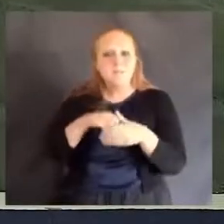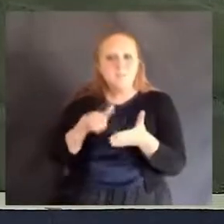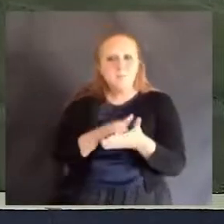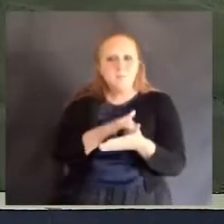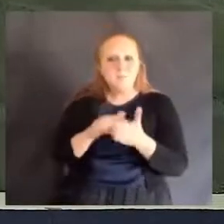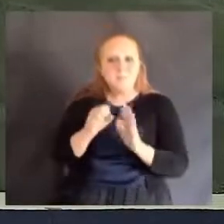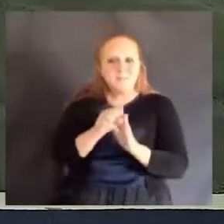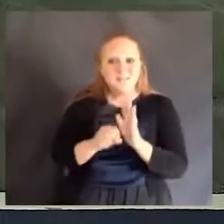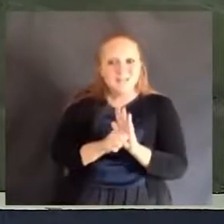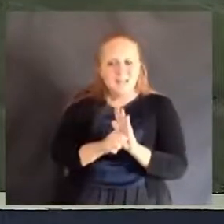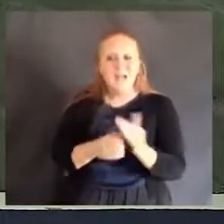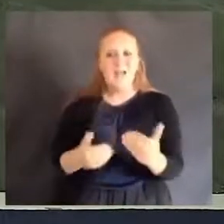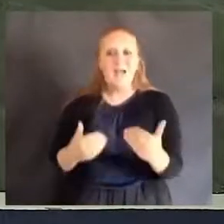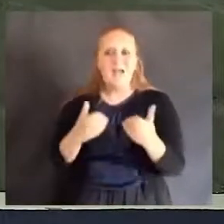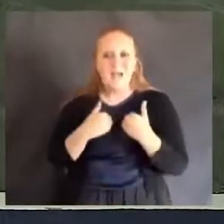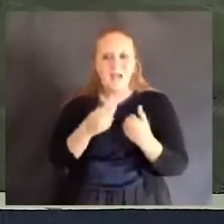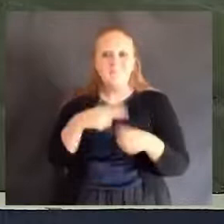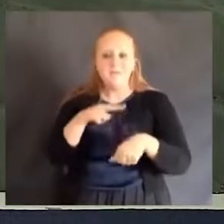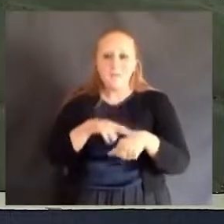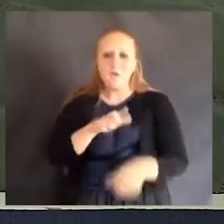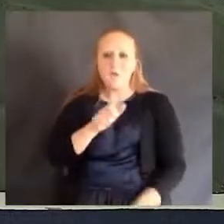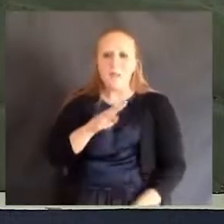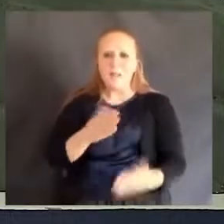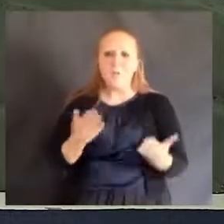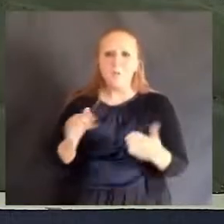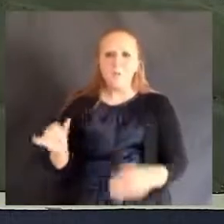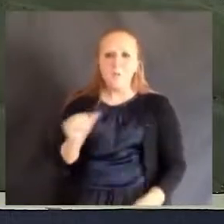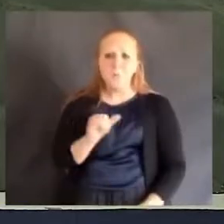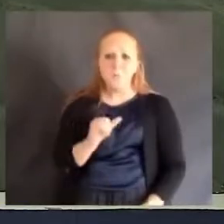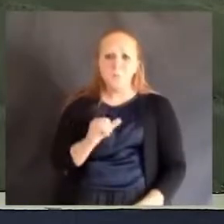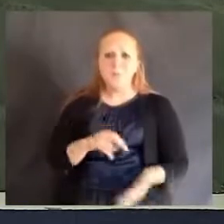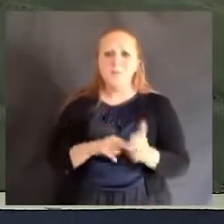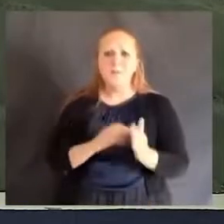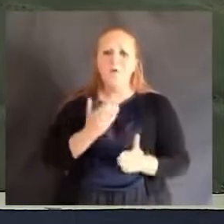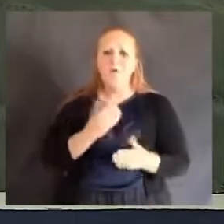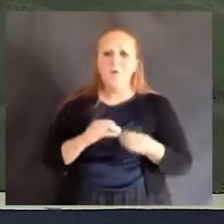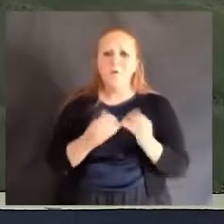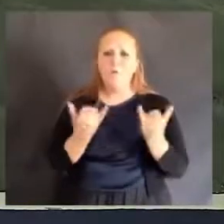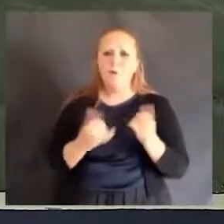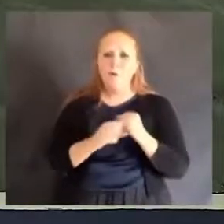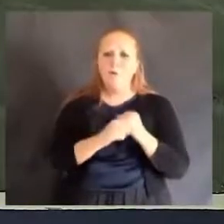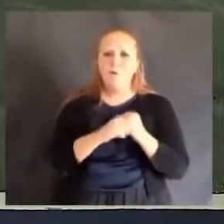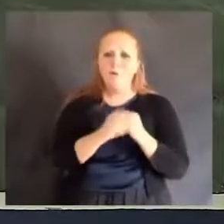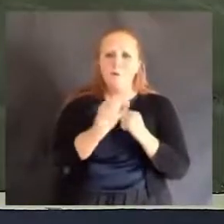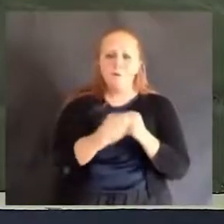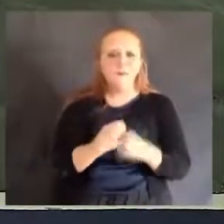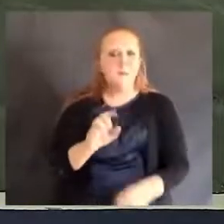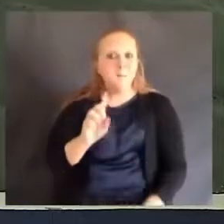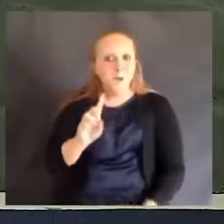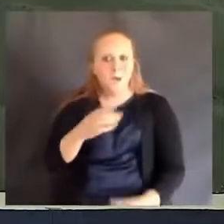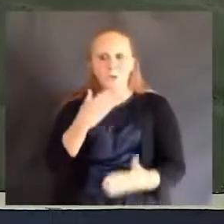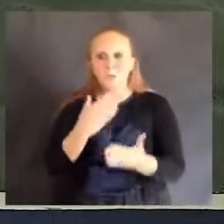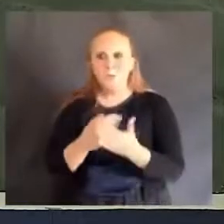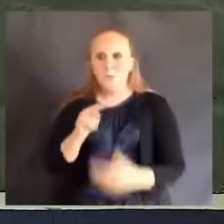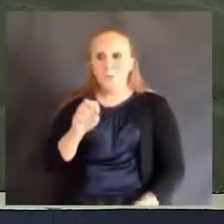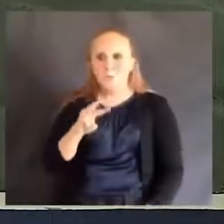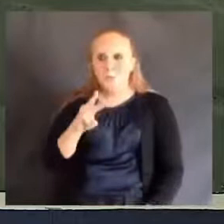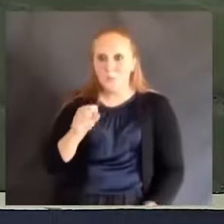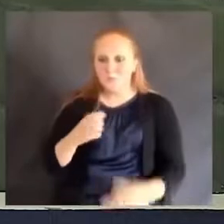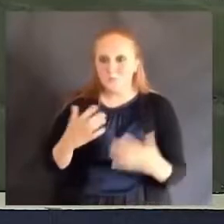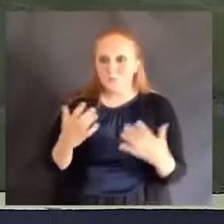York that those national laboratories do for us. The good news is the national labs are only